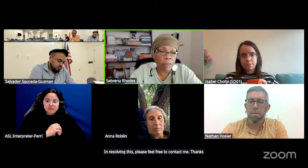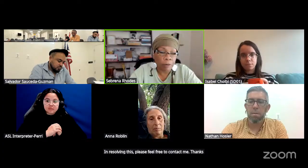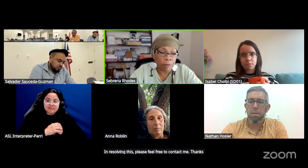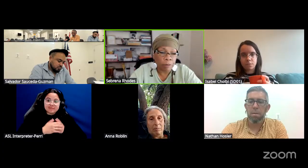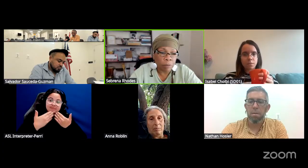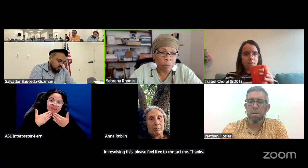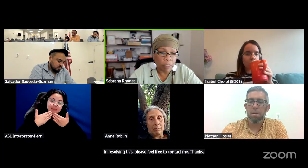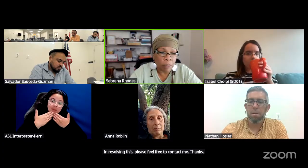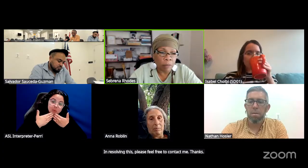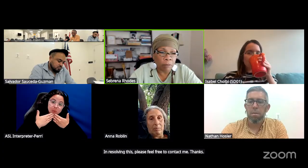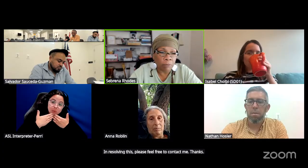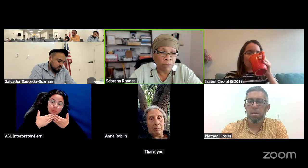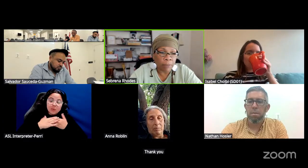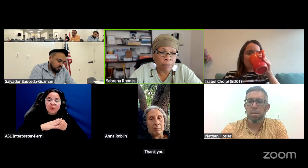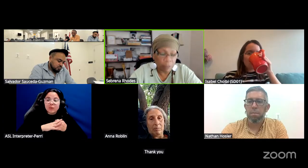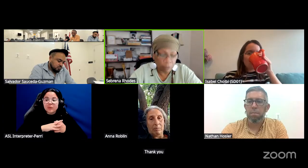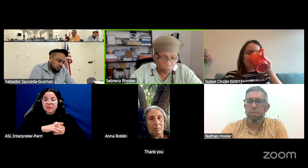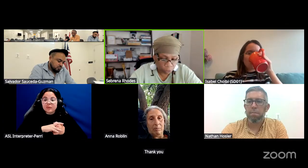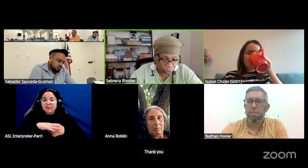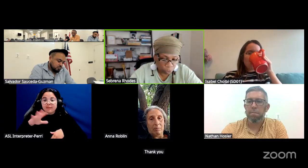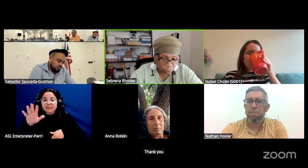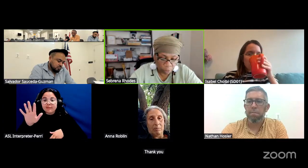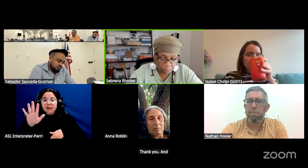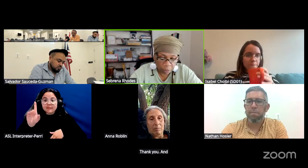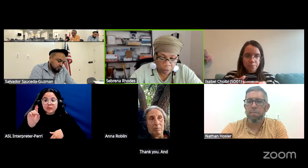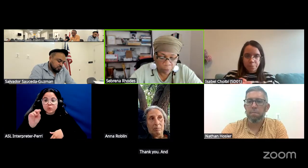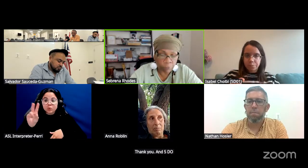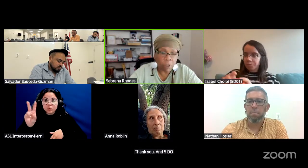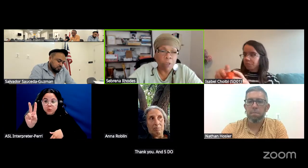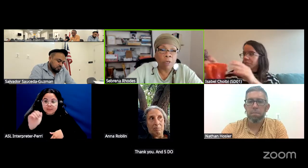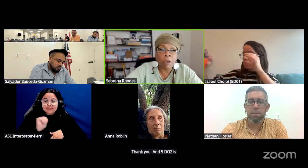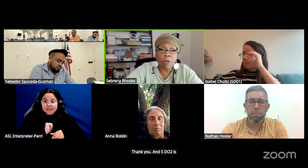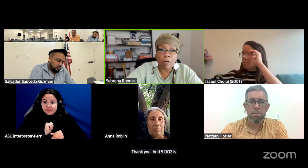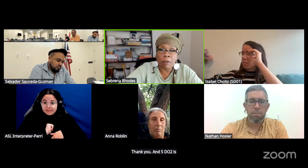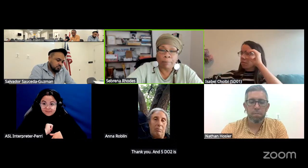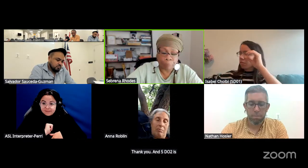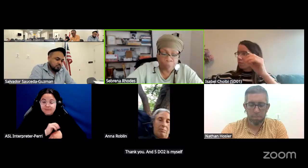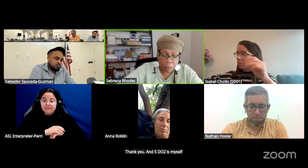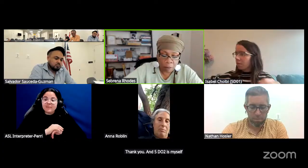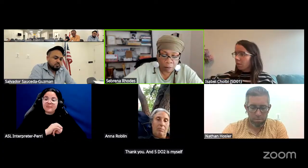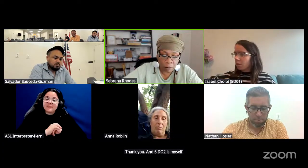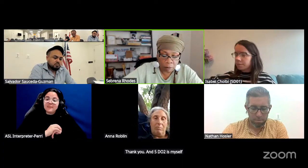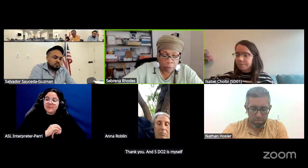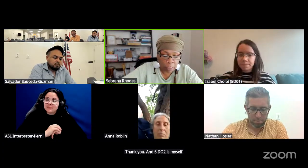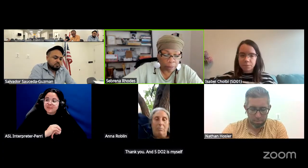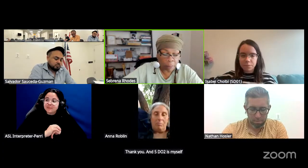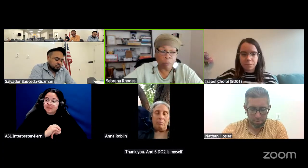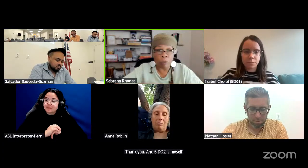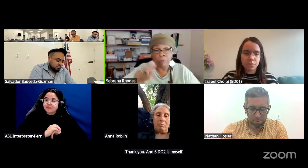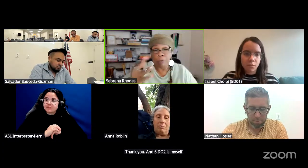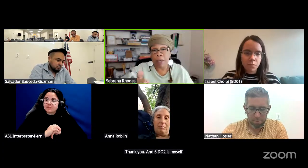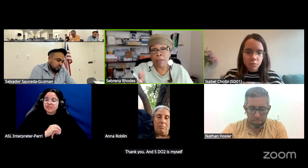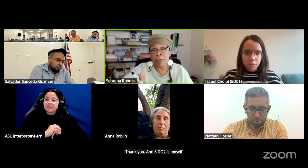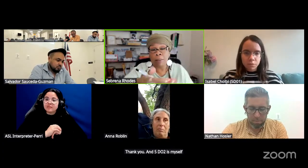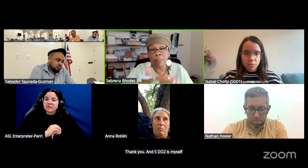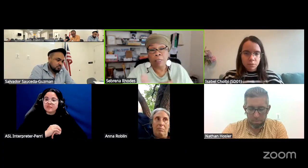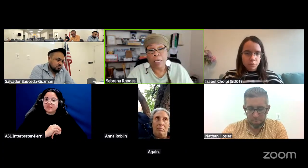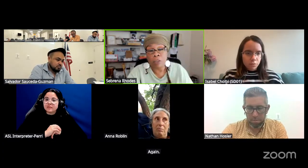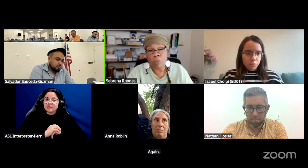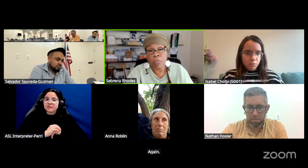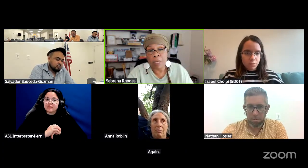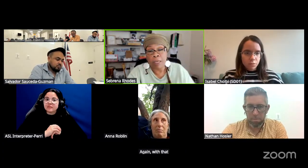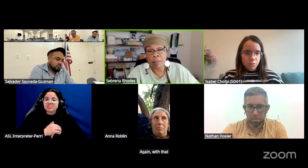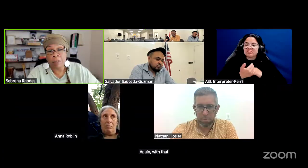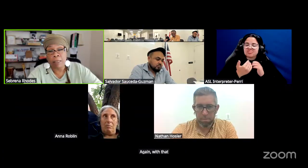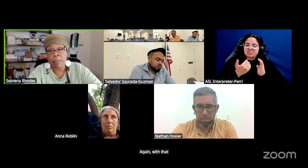Thank you. And 5D02 is myself. Um, Again, with that, I